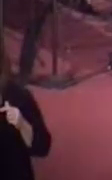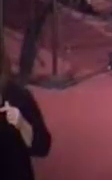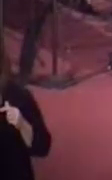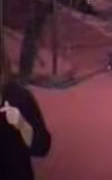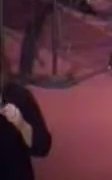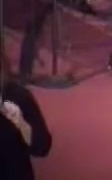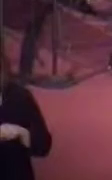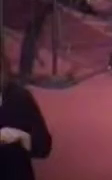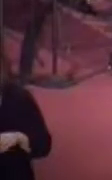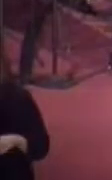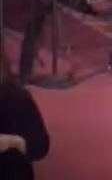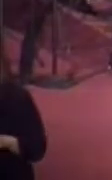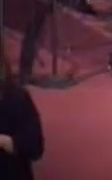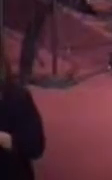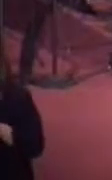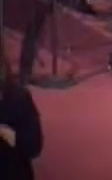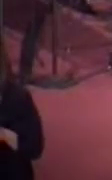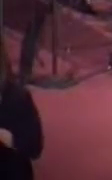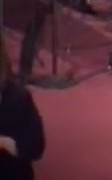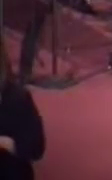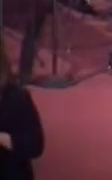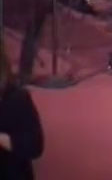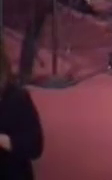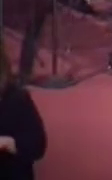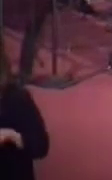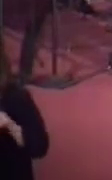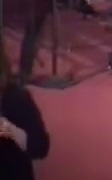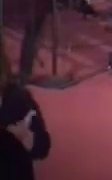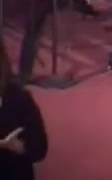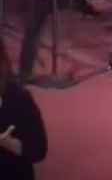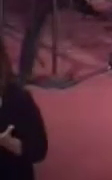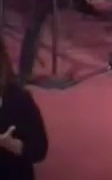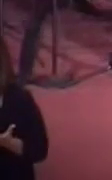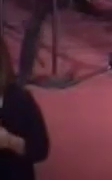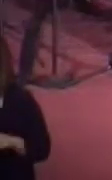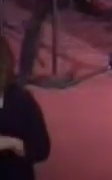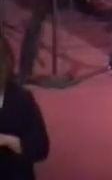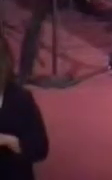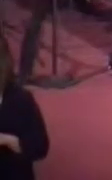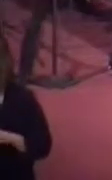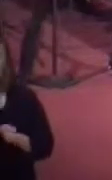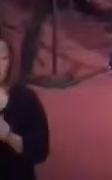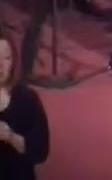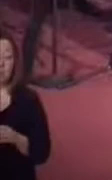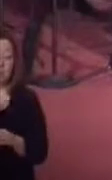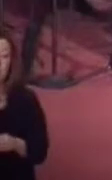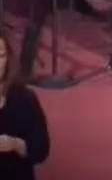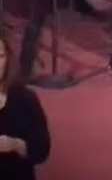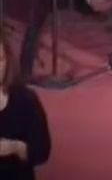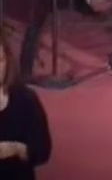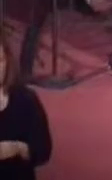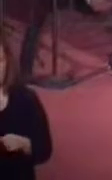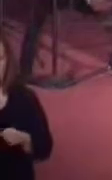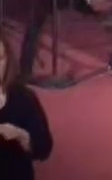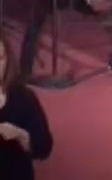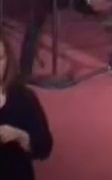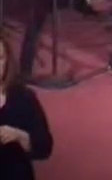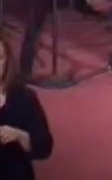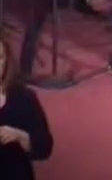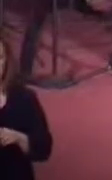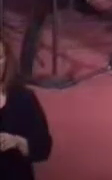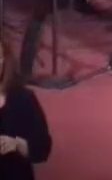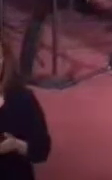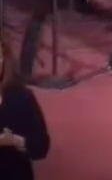even be persecuted right here in the church. There can be people in this room who walk around with a spirit and a mindset of condemnation